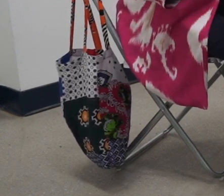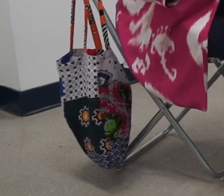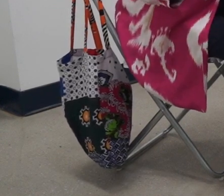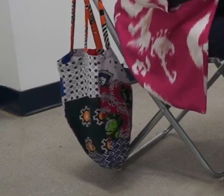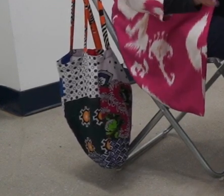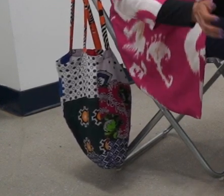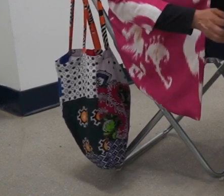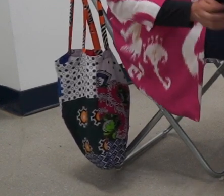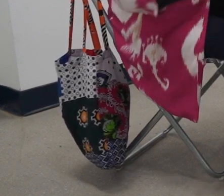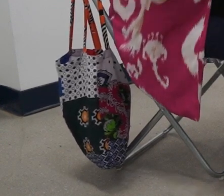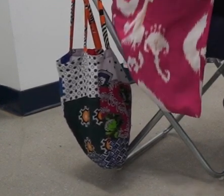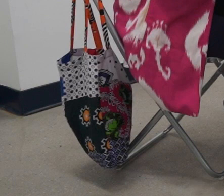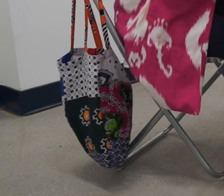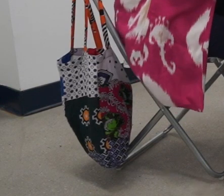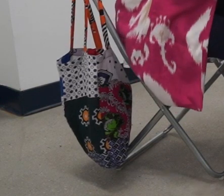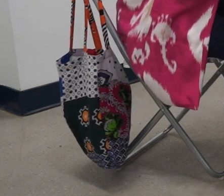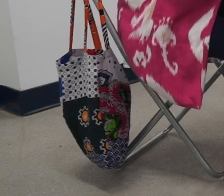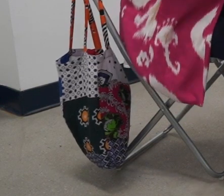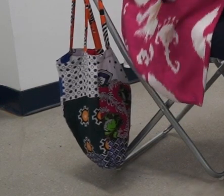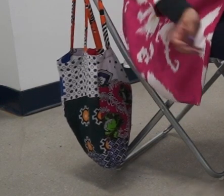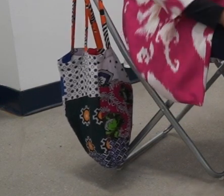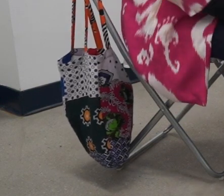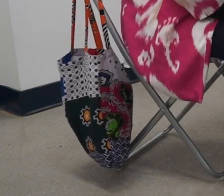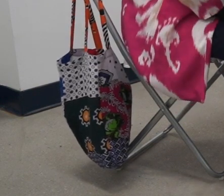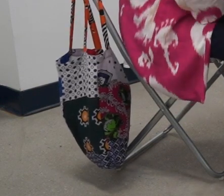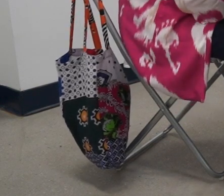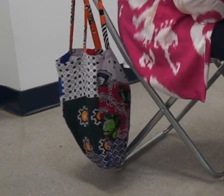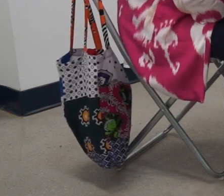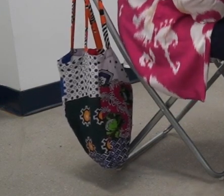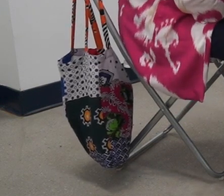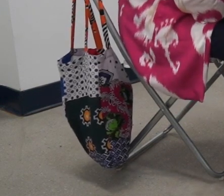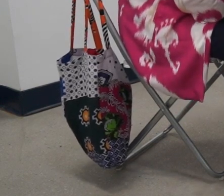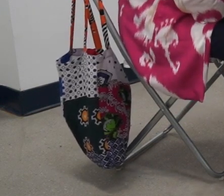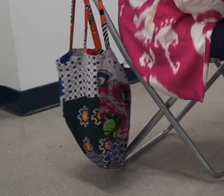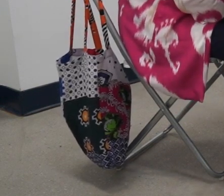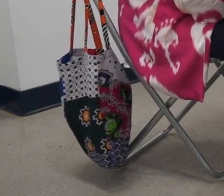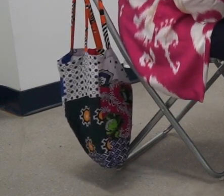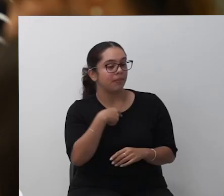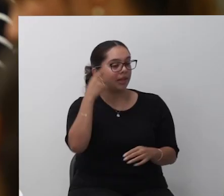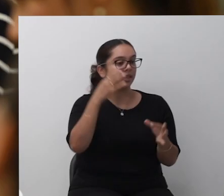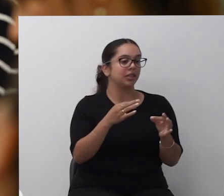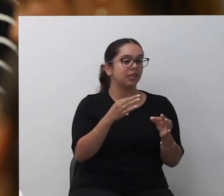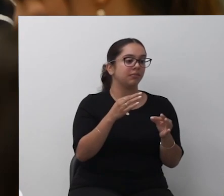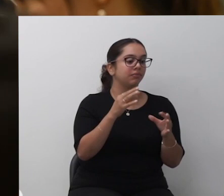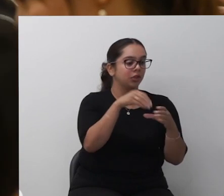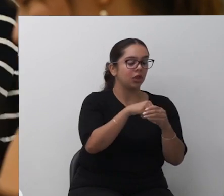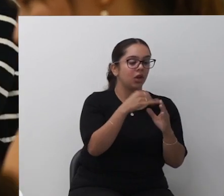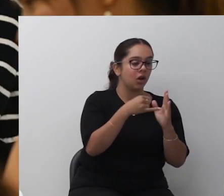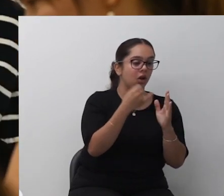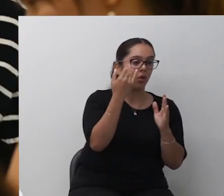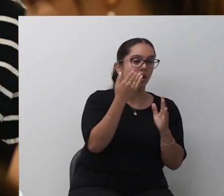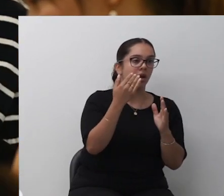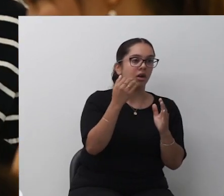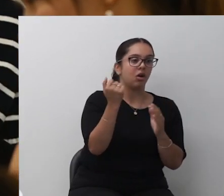background and then went into art, and so my decision to go into art now is because